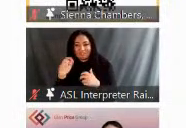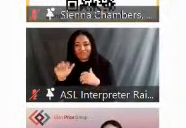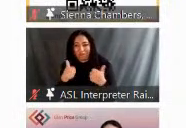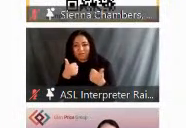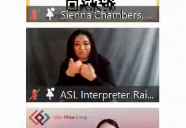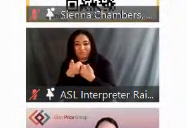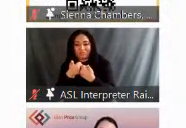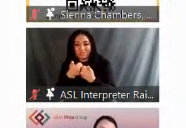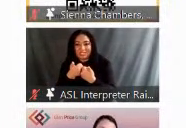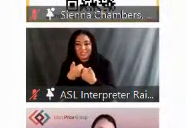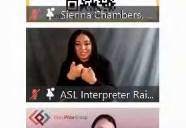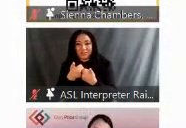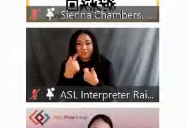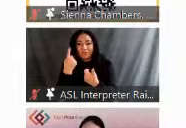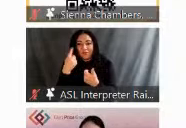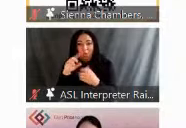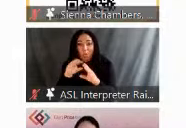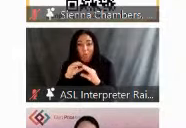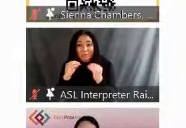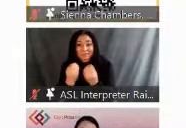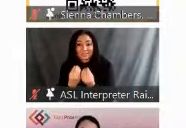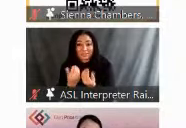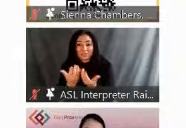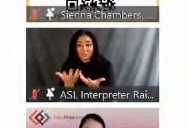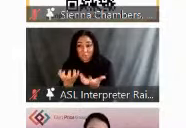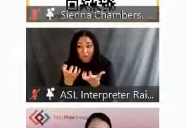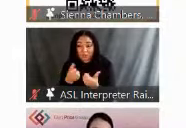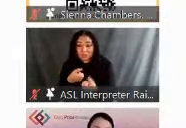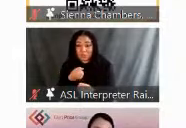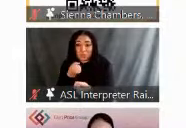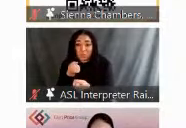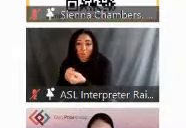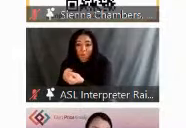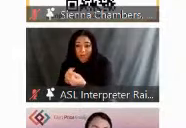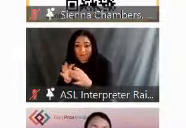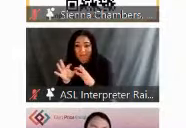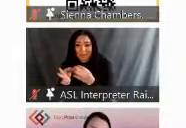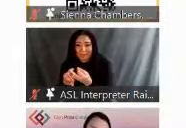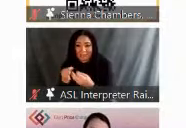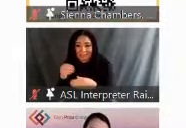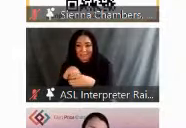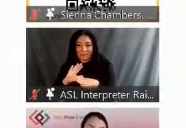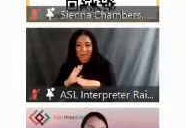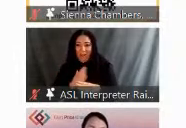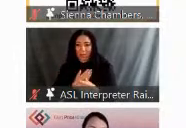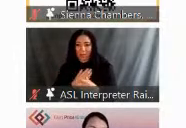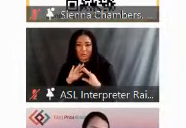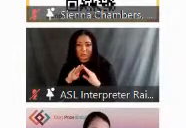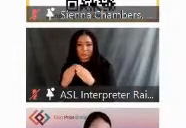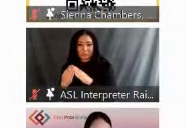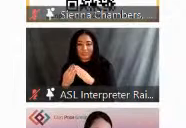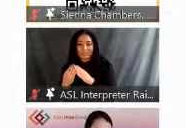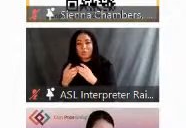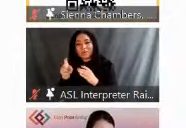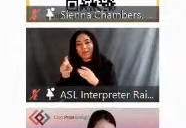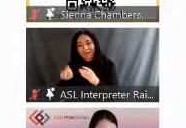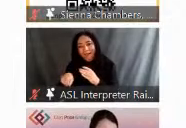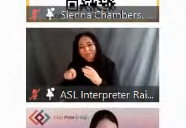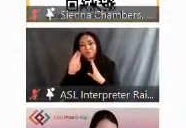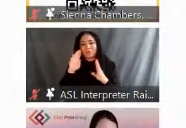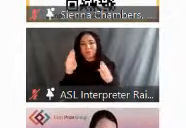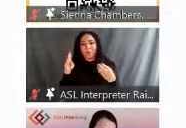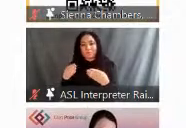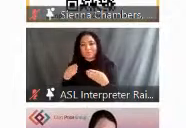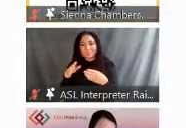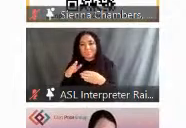to support families within our communities, one of the things that we're really going to have to focus on, not